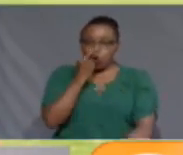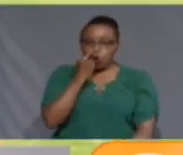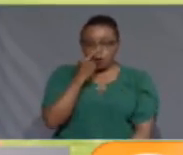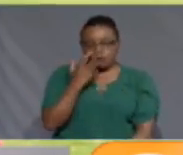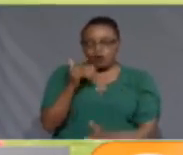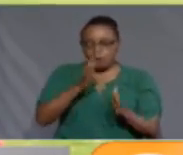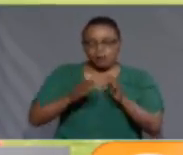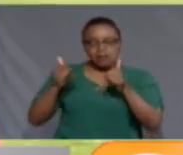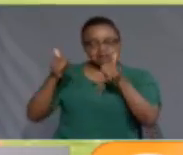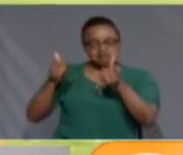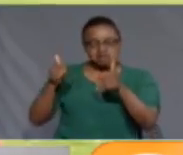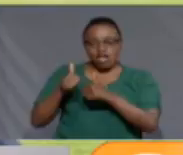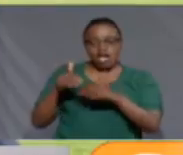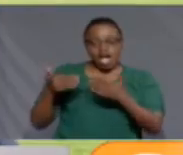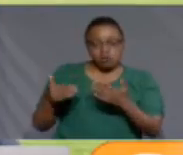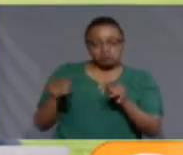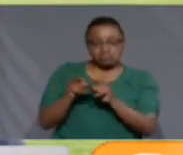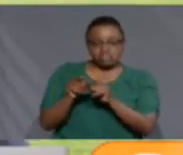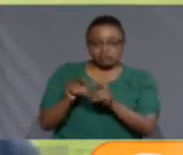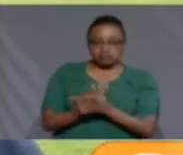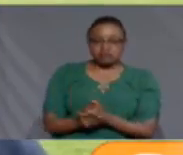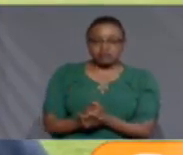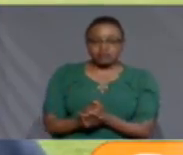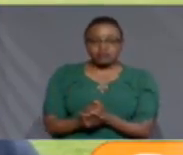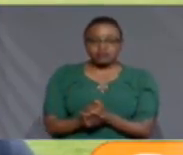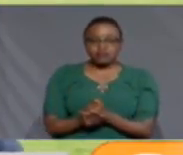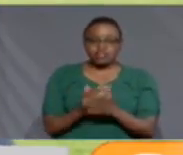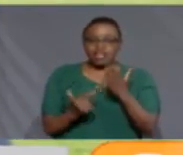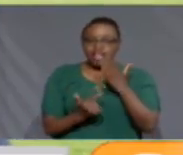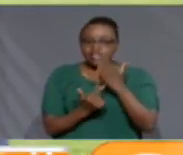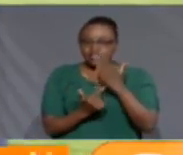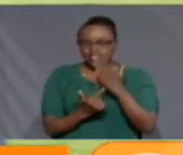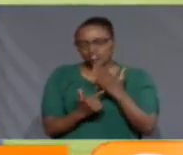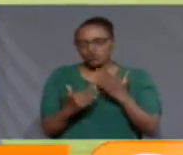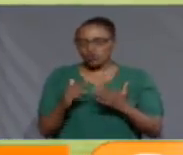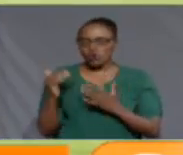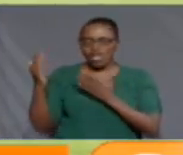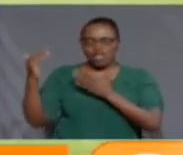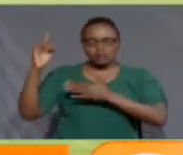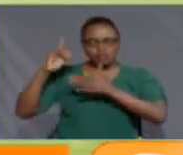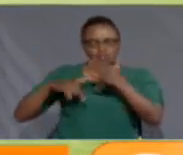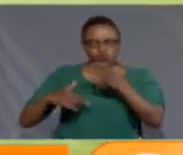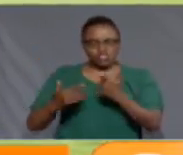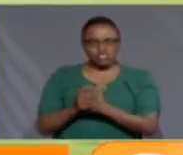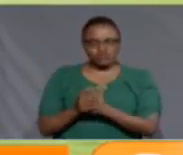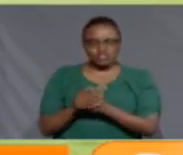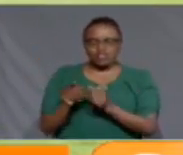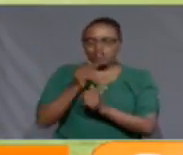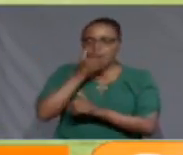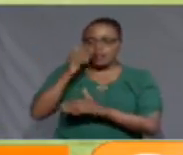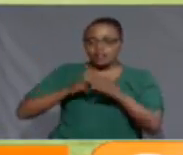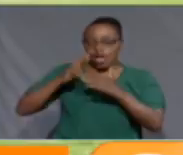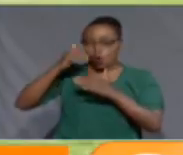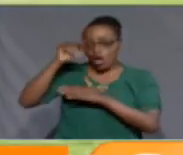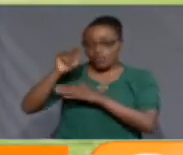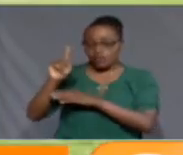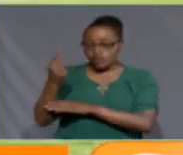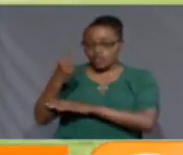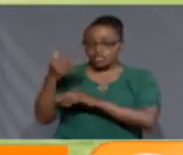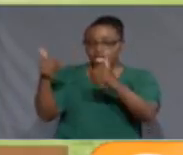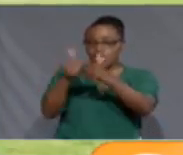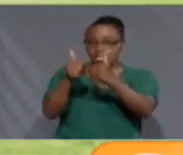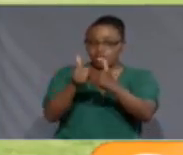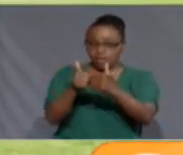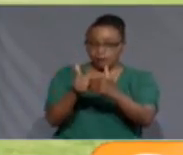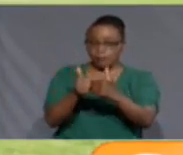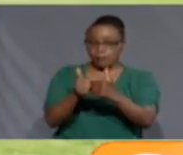tuta prepare vizuri kulingana na vile tuko as a technical bench tulikuwa tuna expect better results since the game ya kwanza